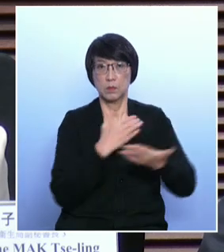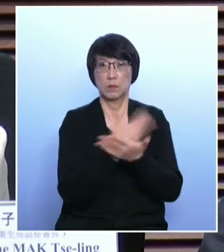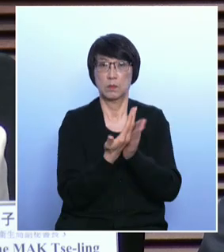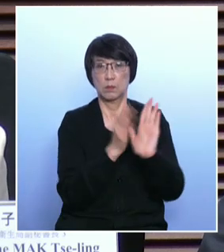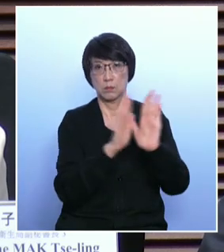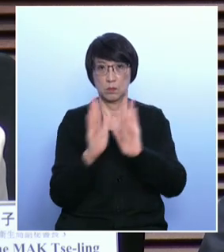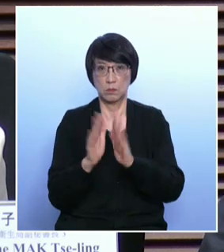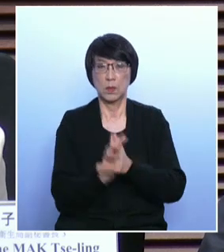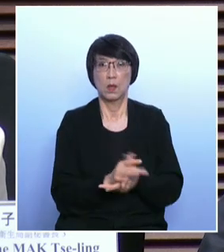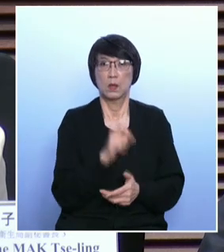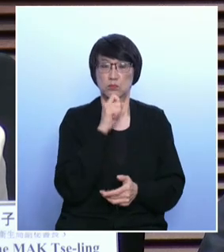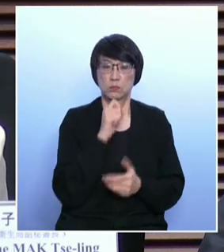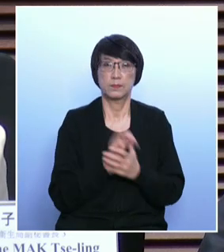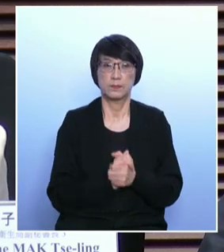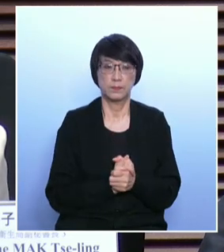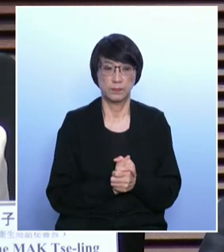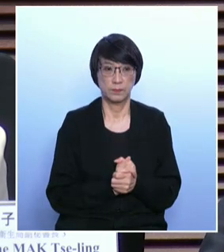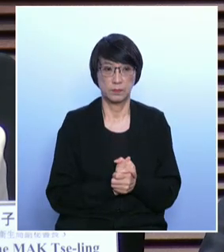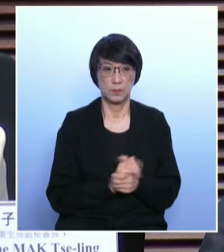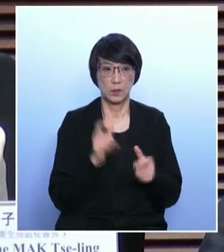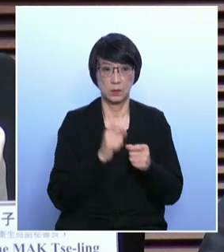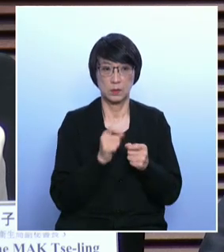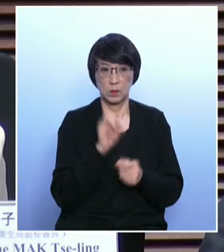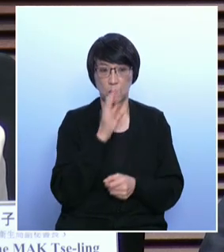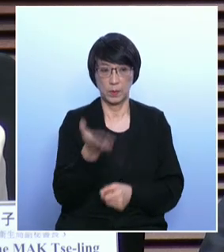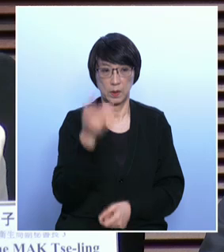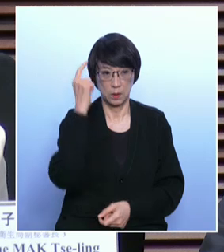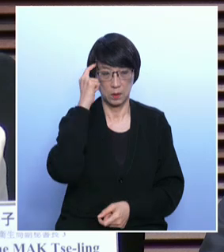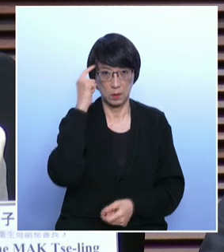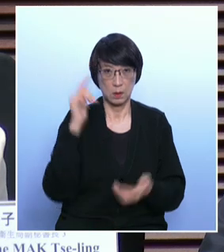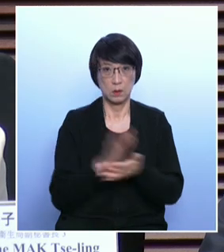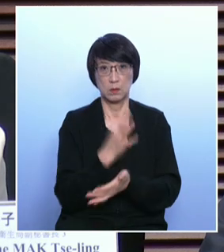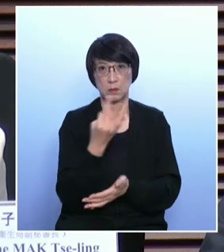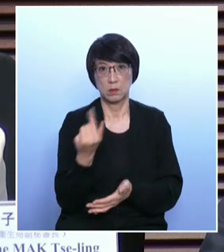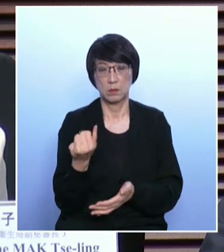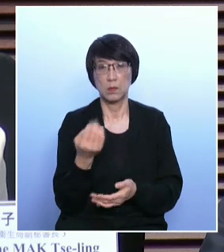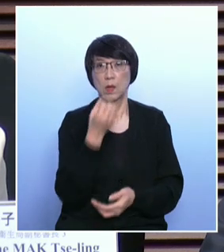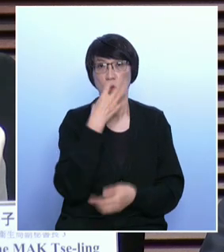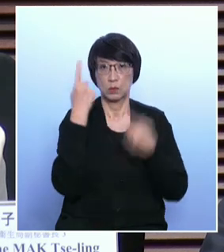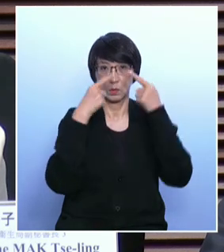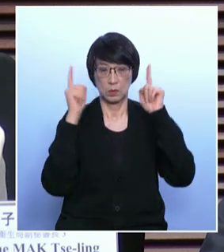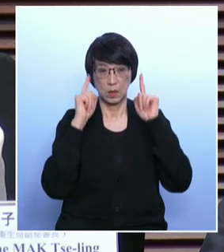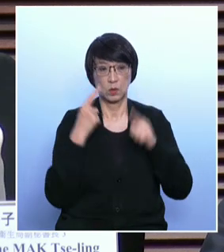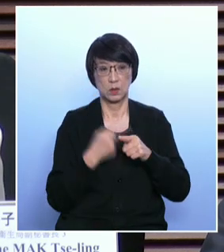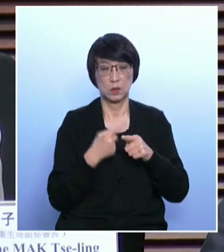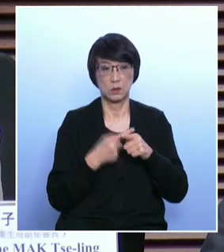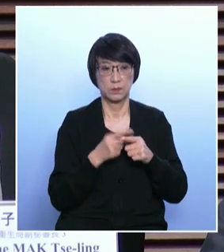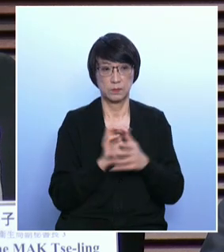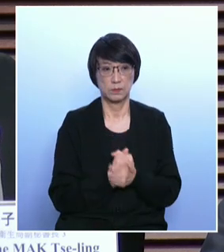to construct buildings and so on. Another figure for members' reference: in the past few years,